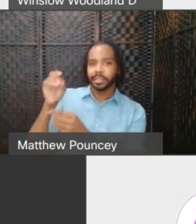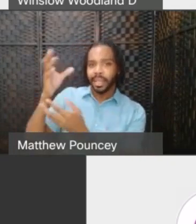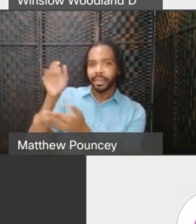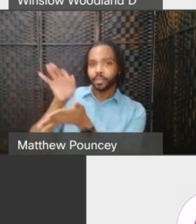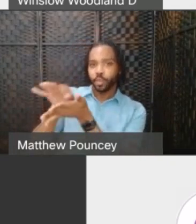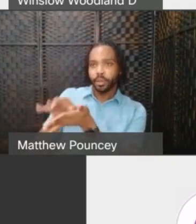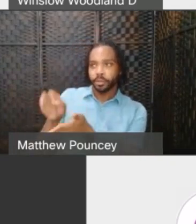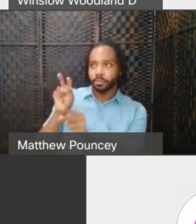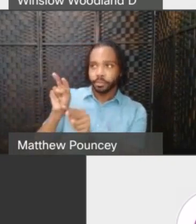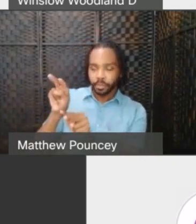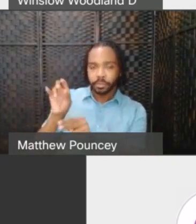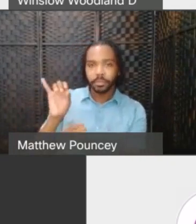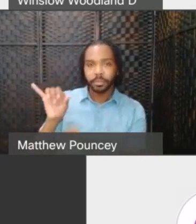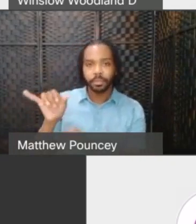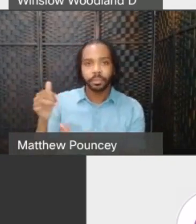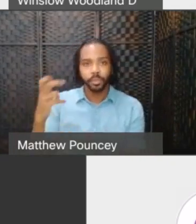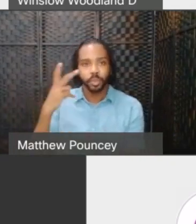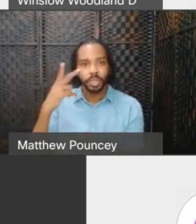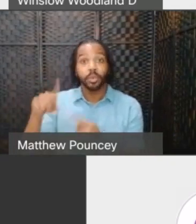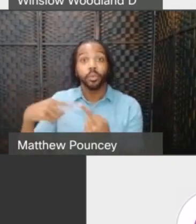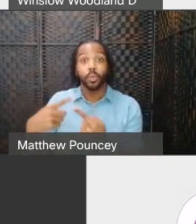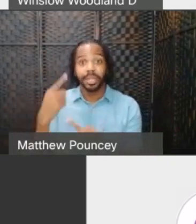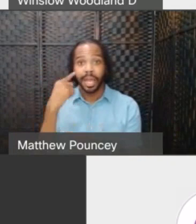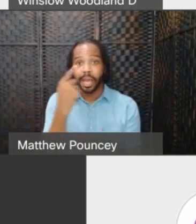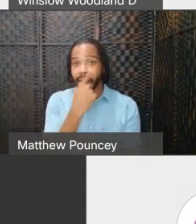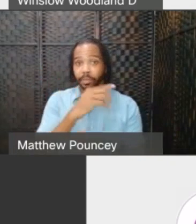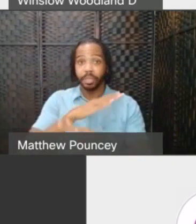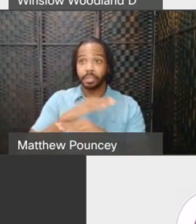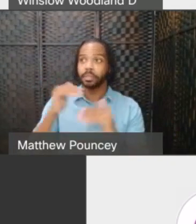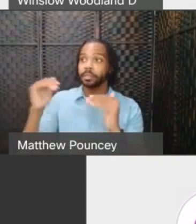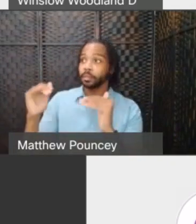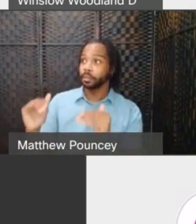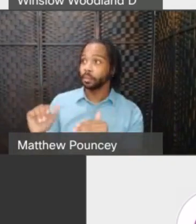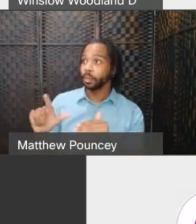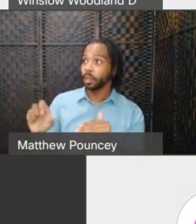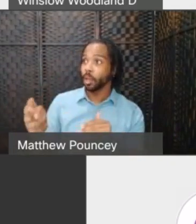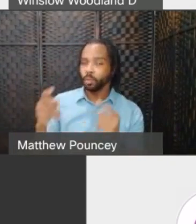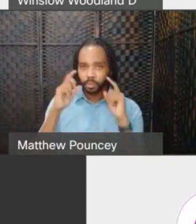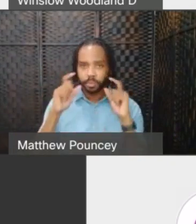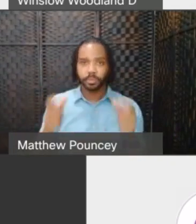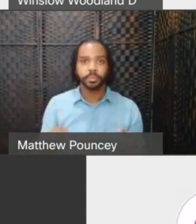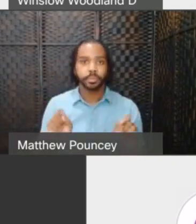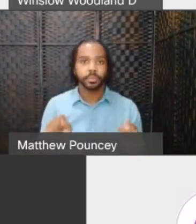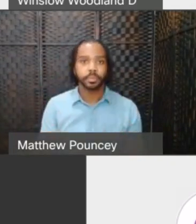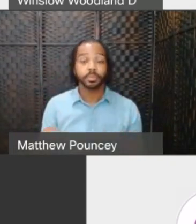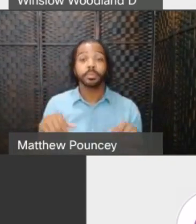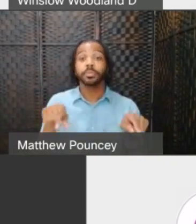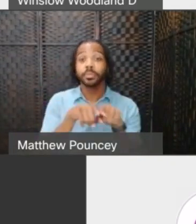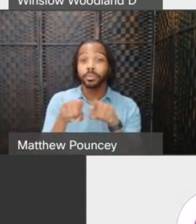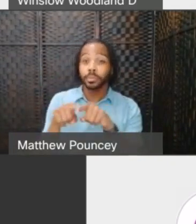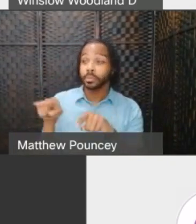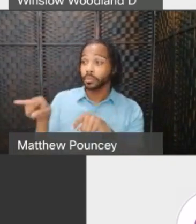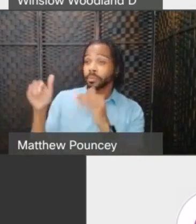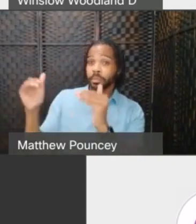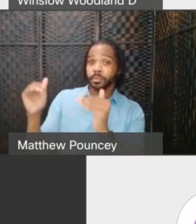determine when eye protection is indicated in those instances. Even during low levels